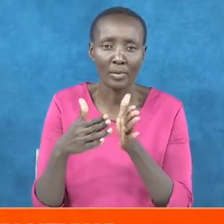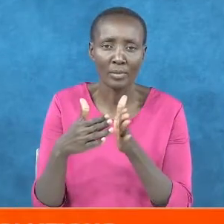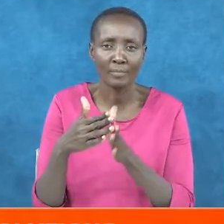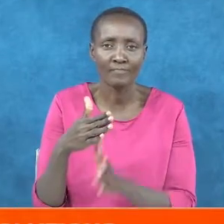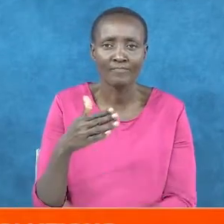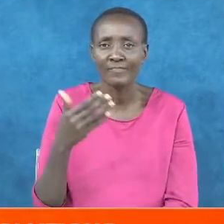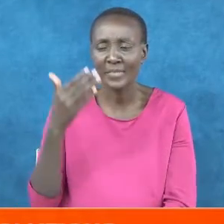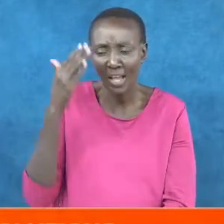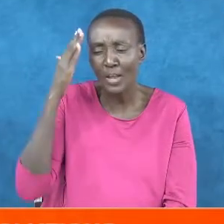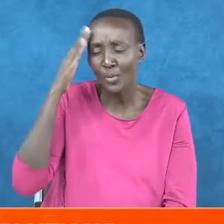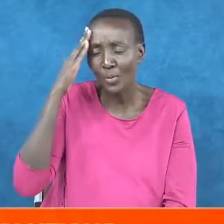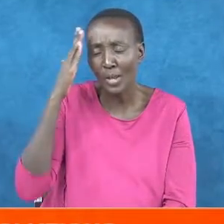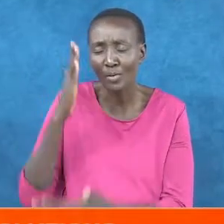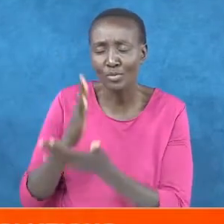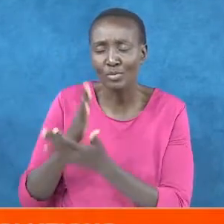Najua.